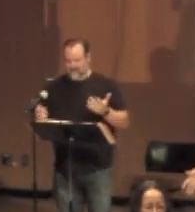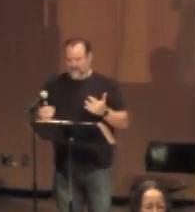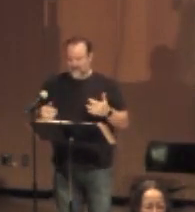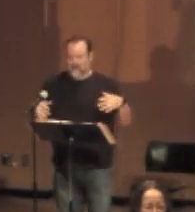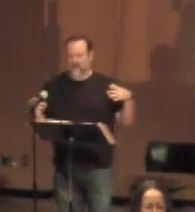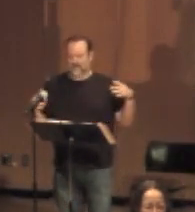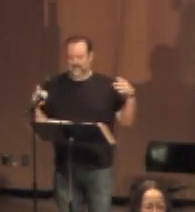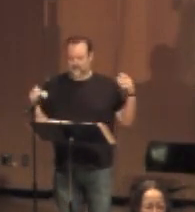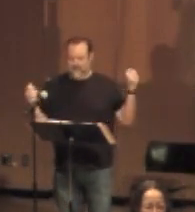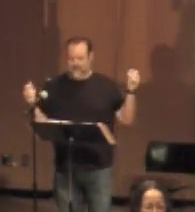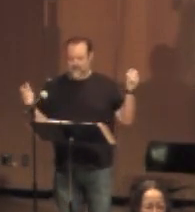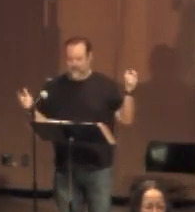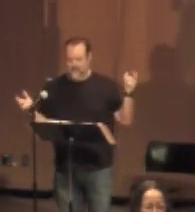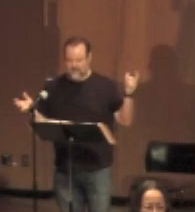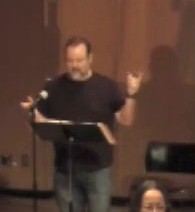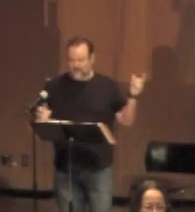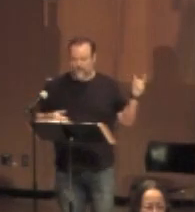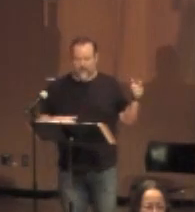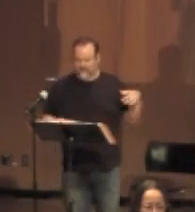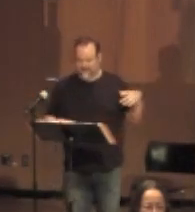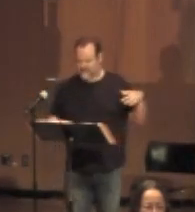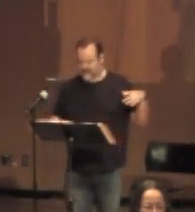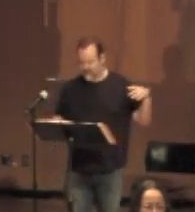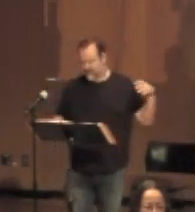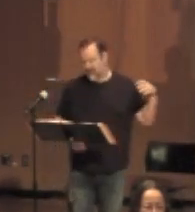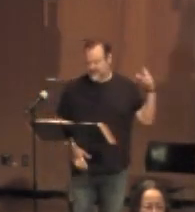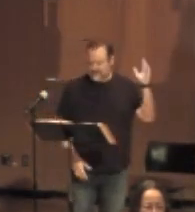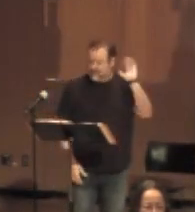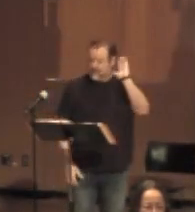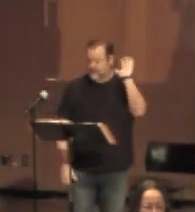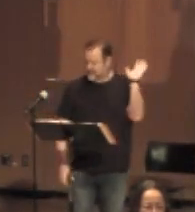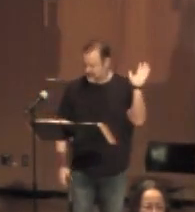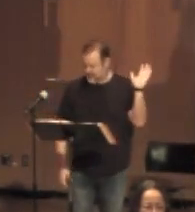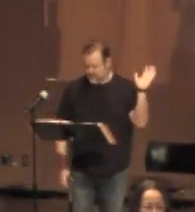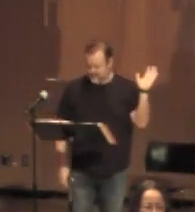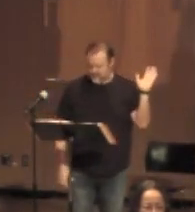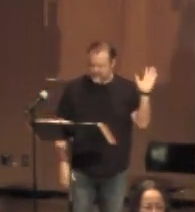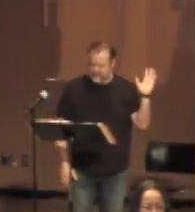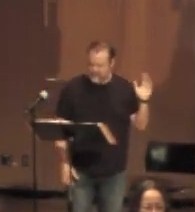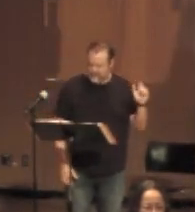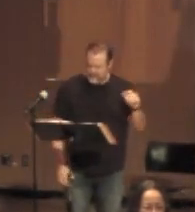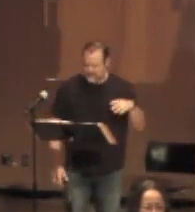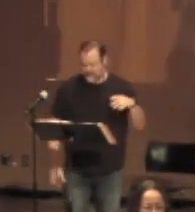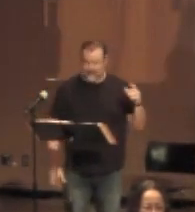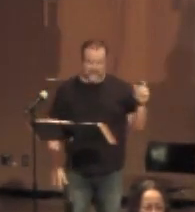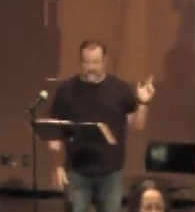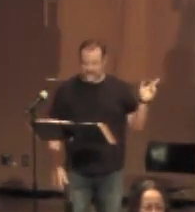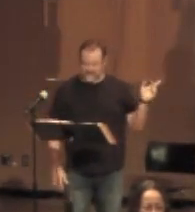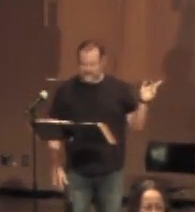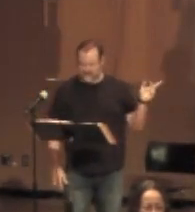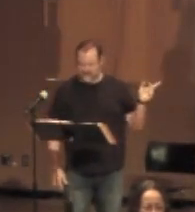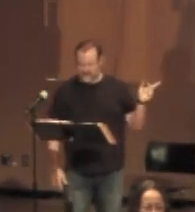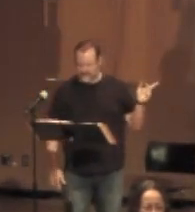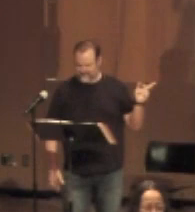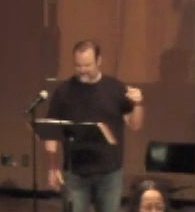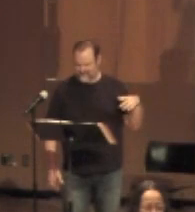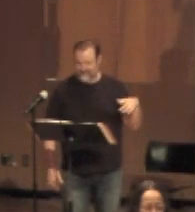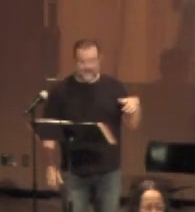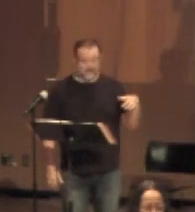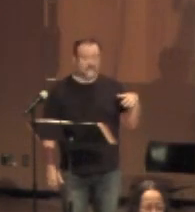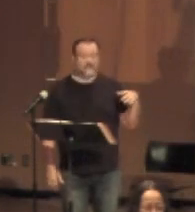birthday imagine me one so Grand so young so youthful so yeah put it to put it